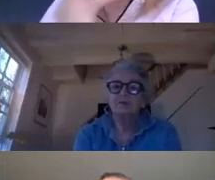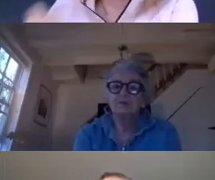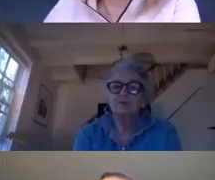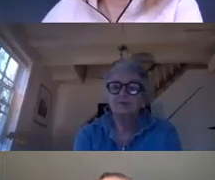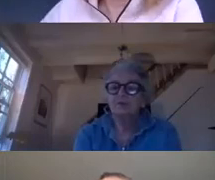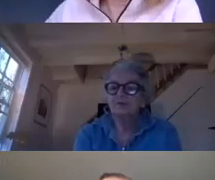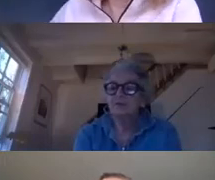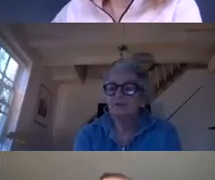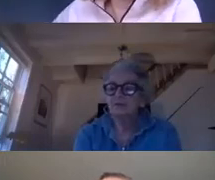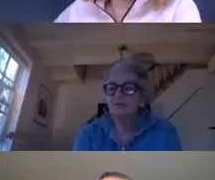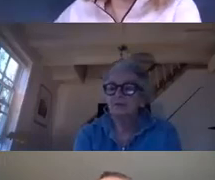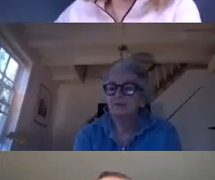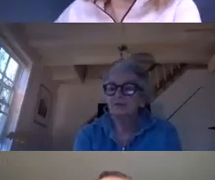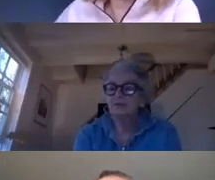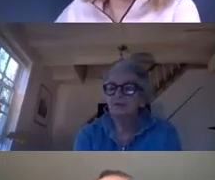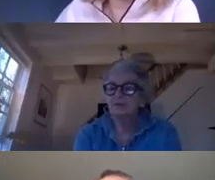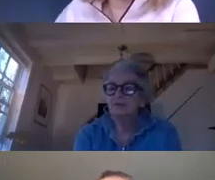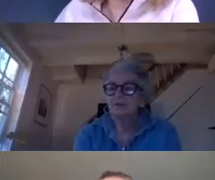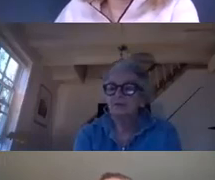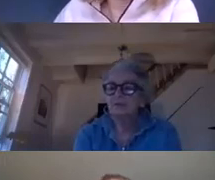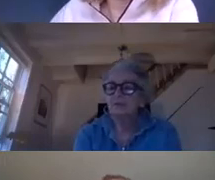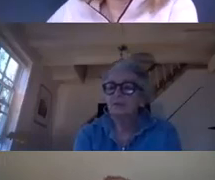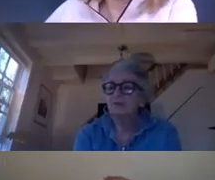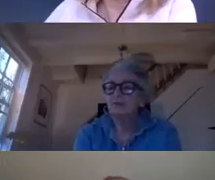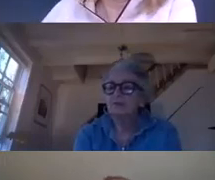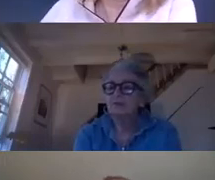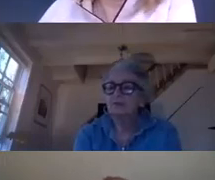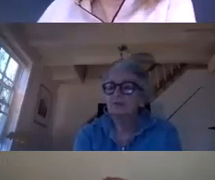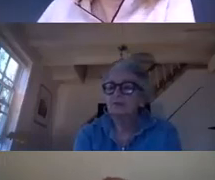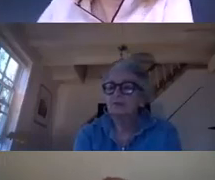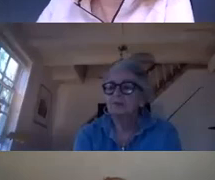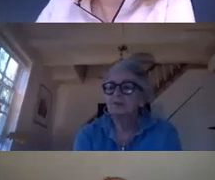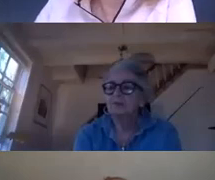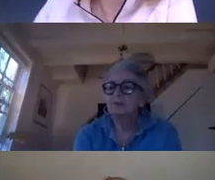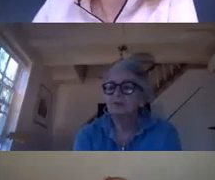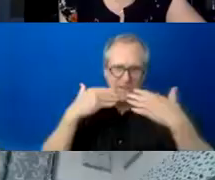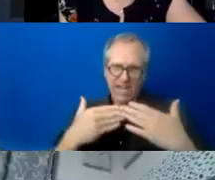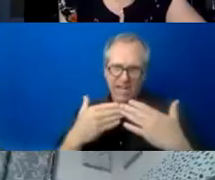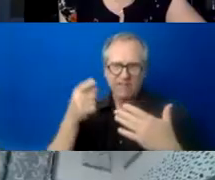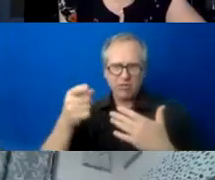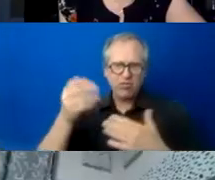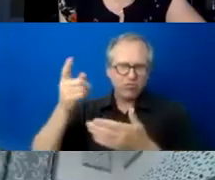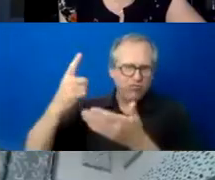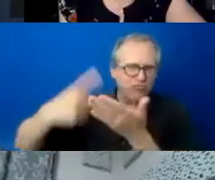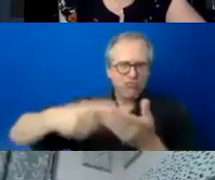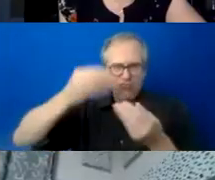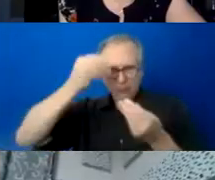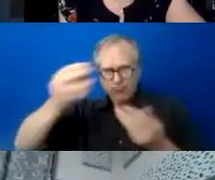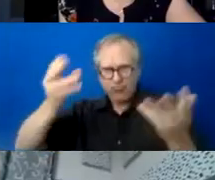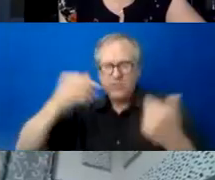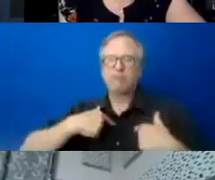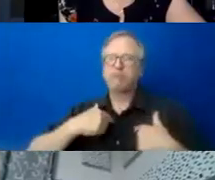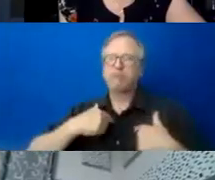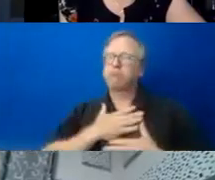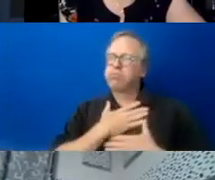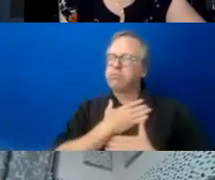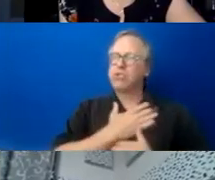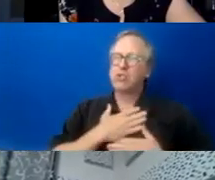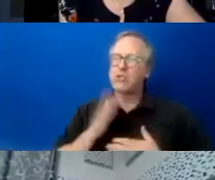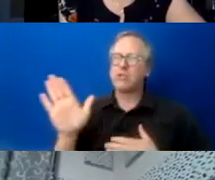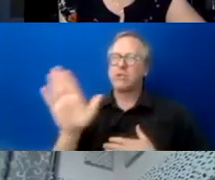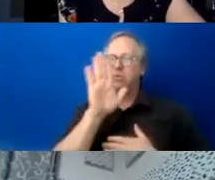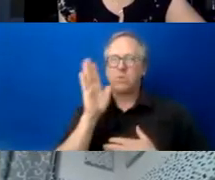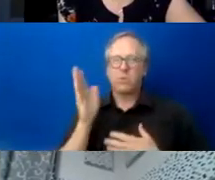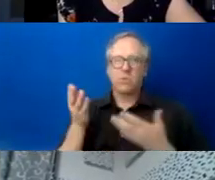I don't have a question, but I just want to say thank you to you guys for putting this on. I really appreciate this